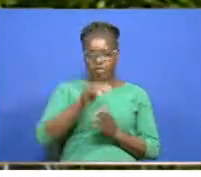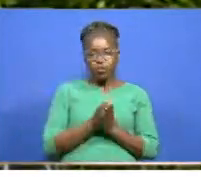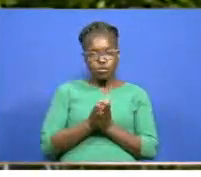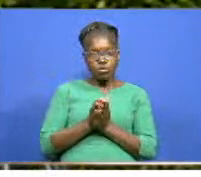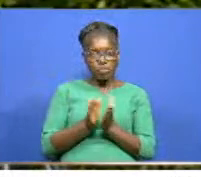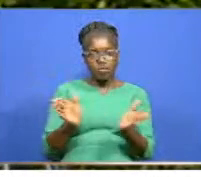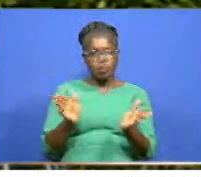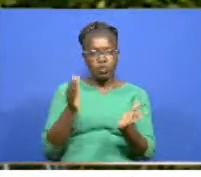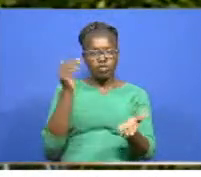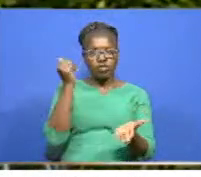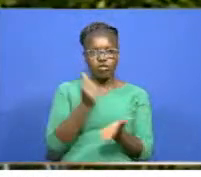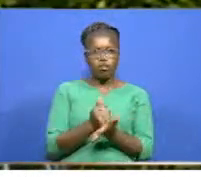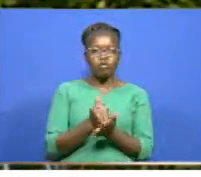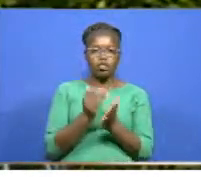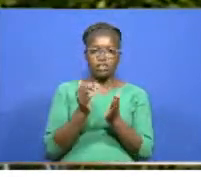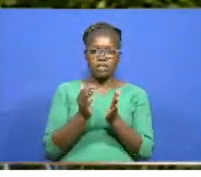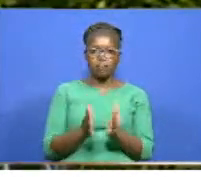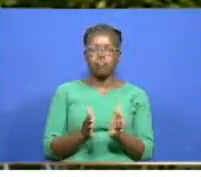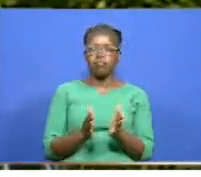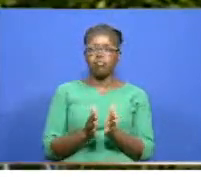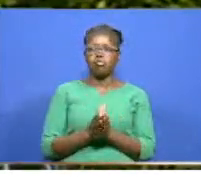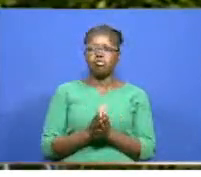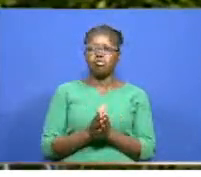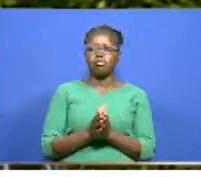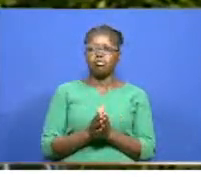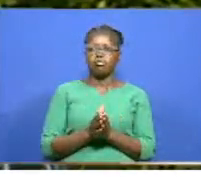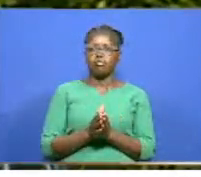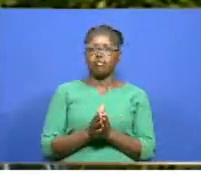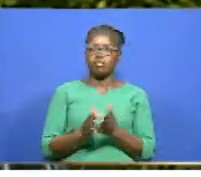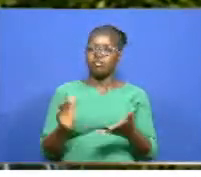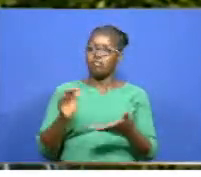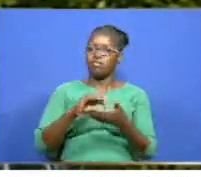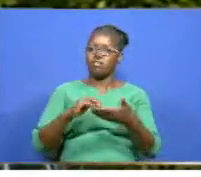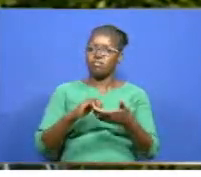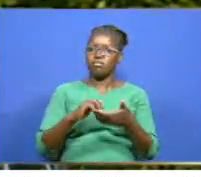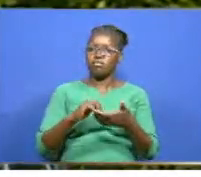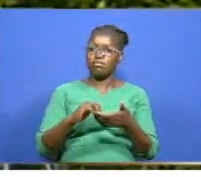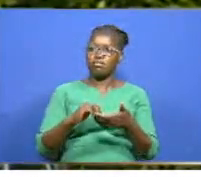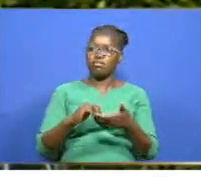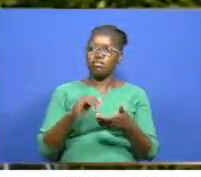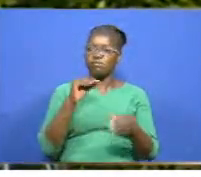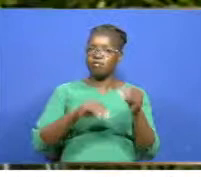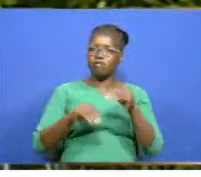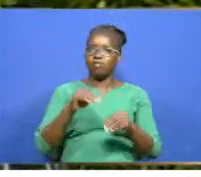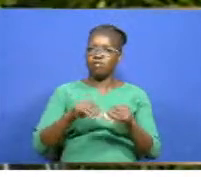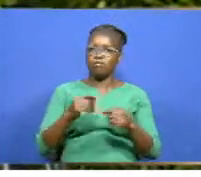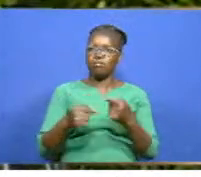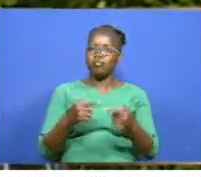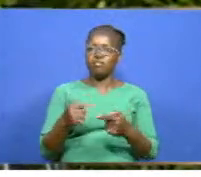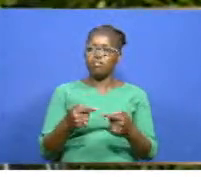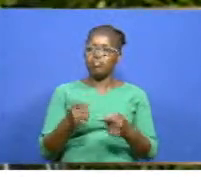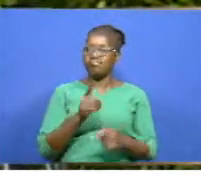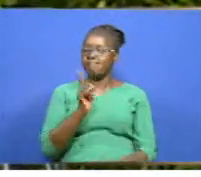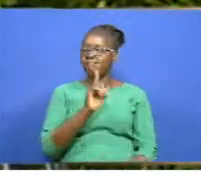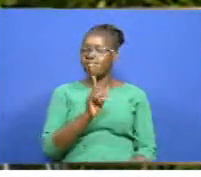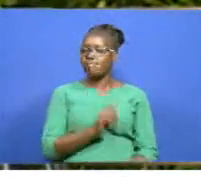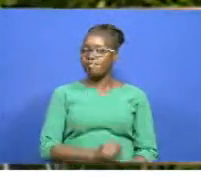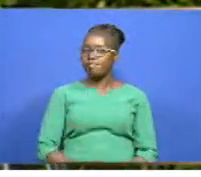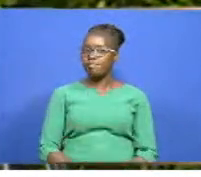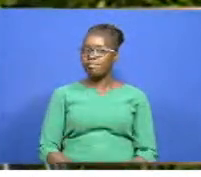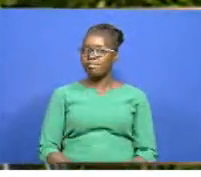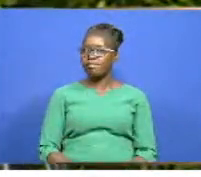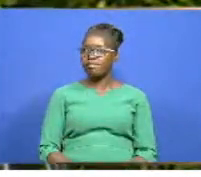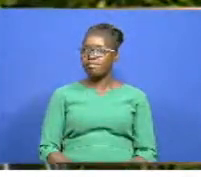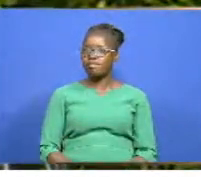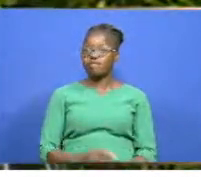public officer. And you should not get entangled in the electoral process. We also